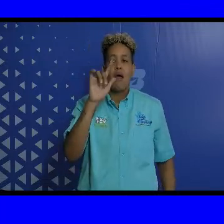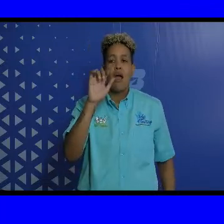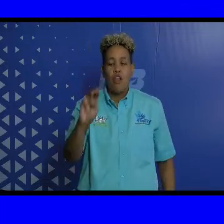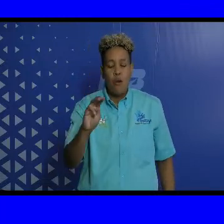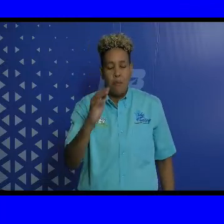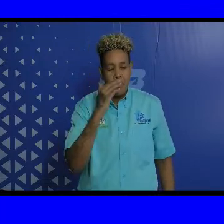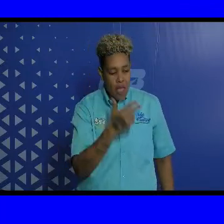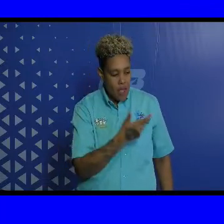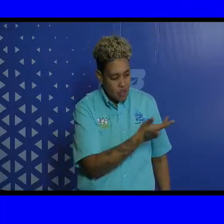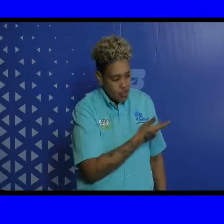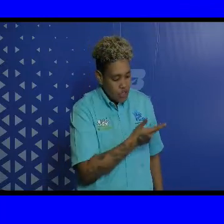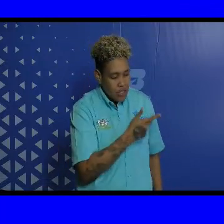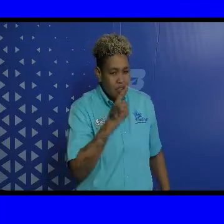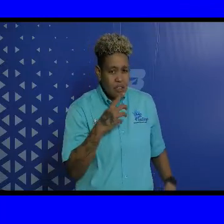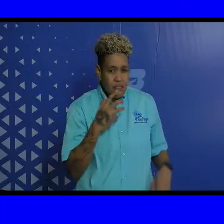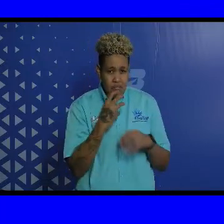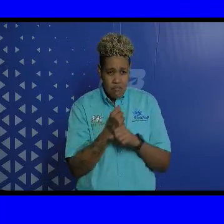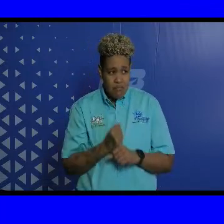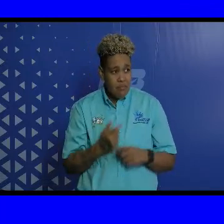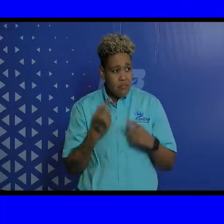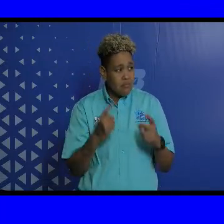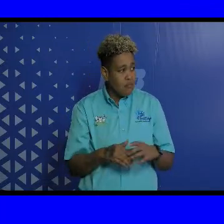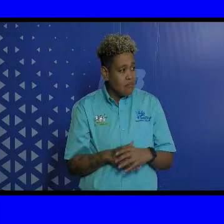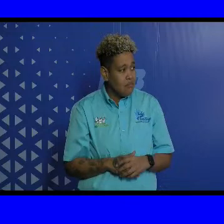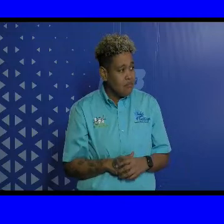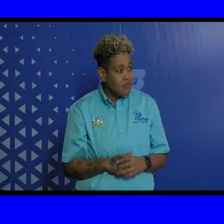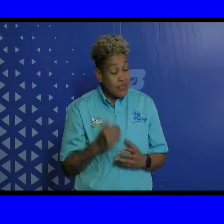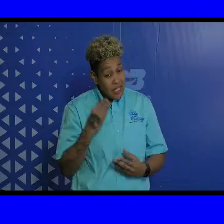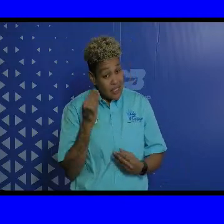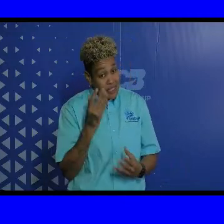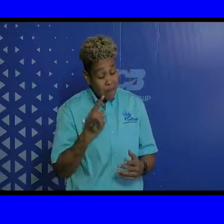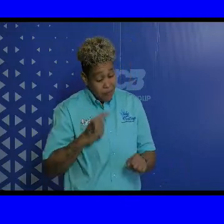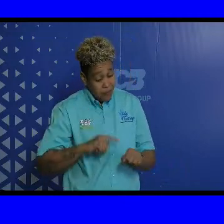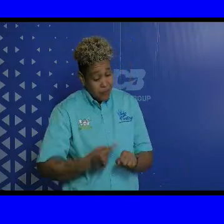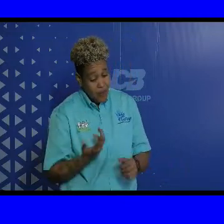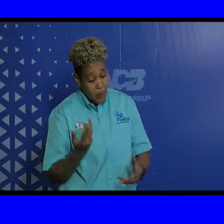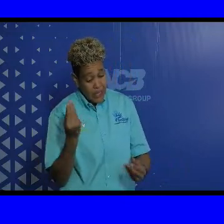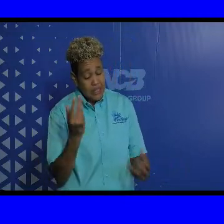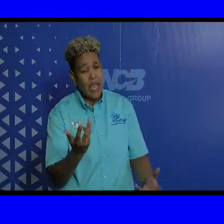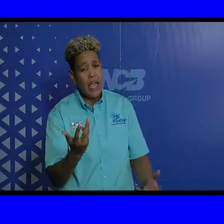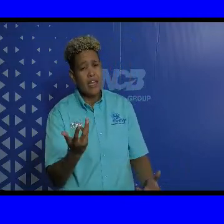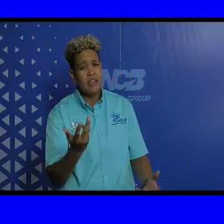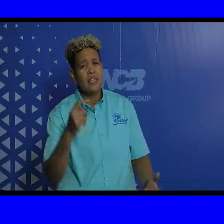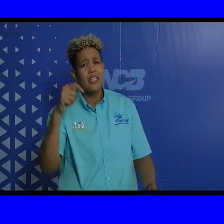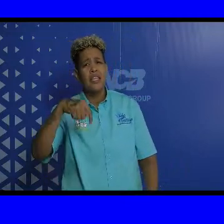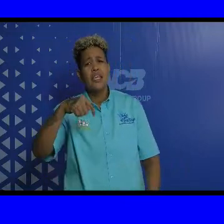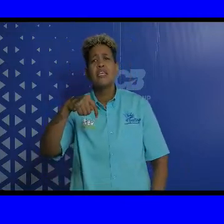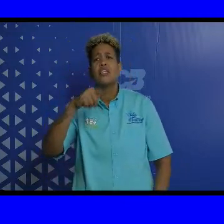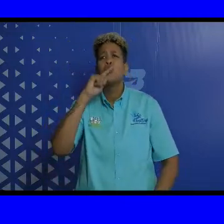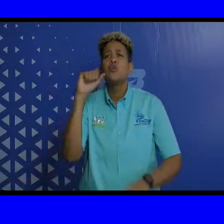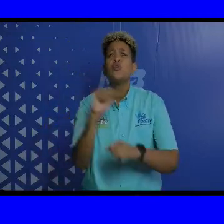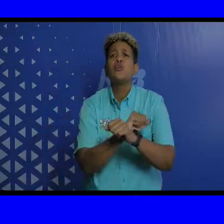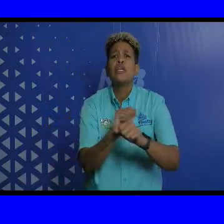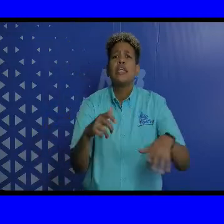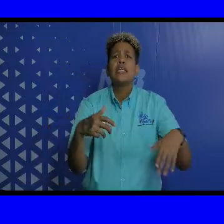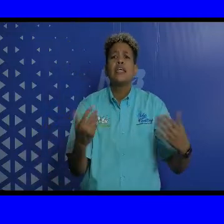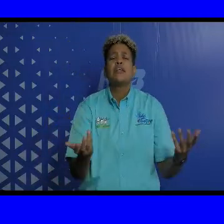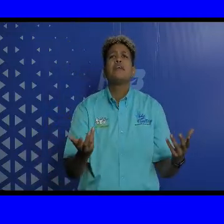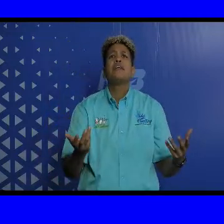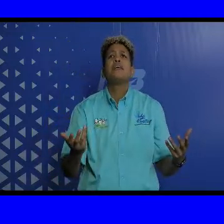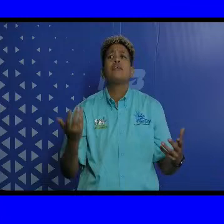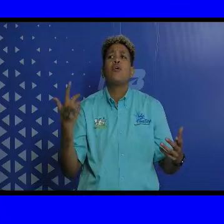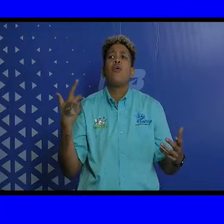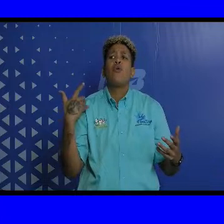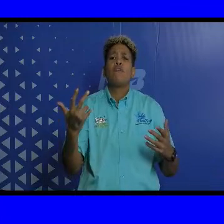Malcolm. Just in summary, as I started by saying, this really is,